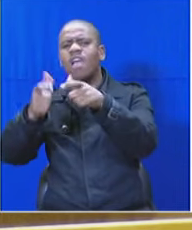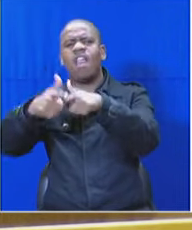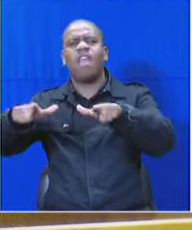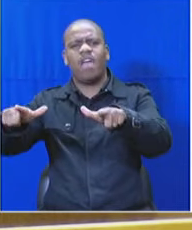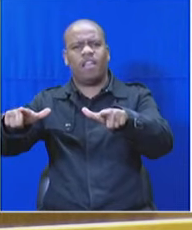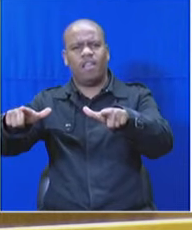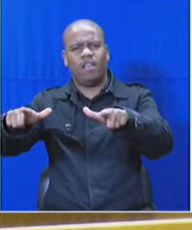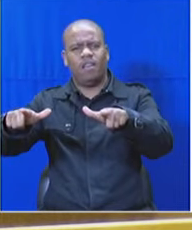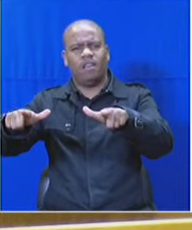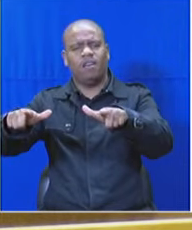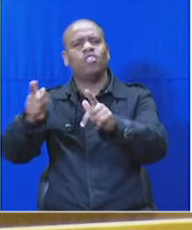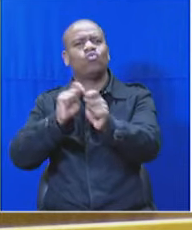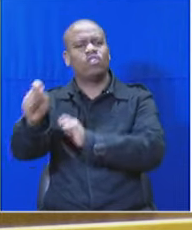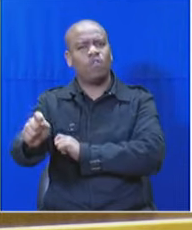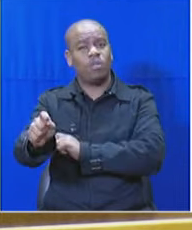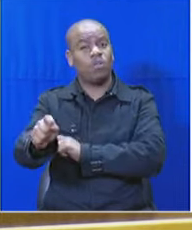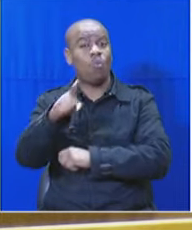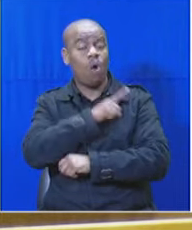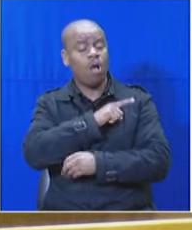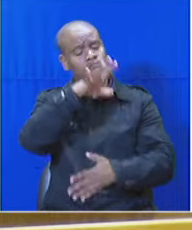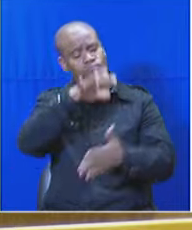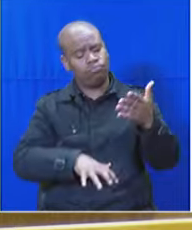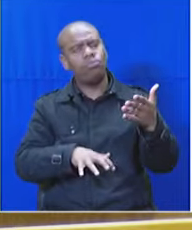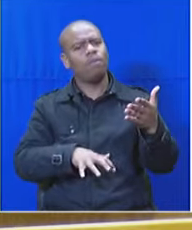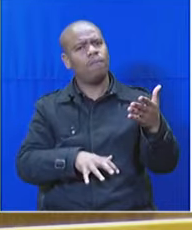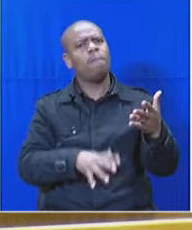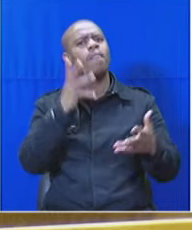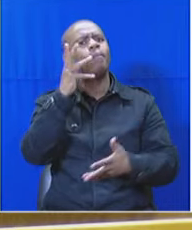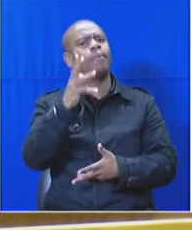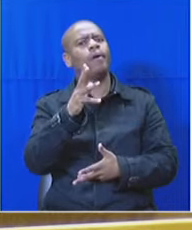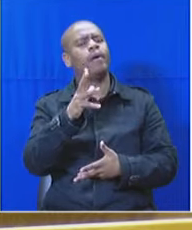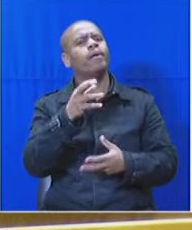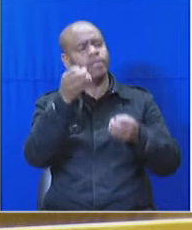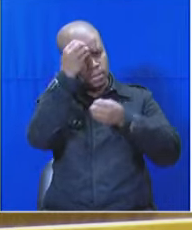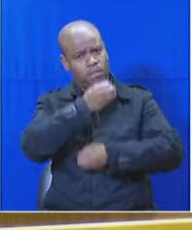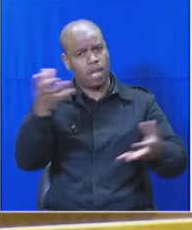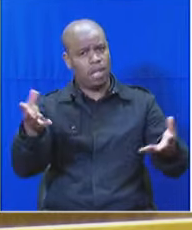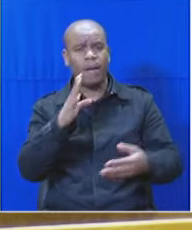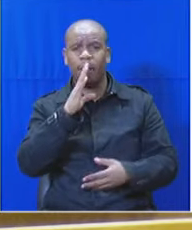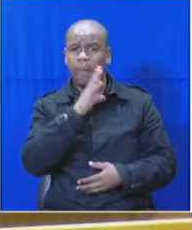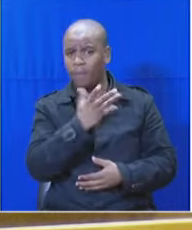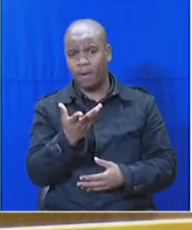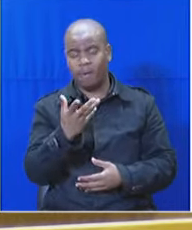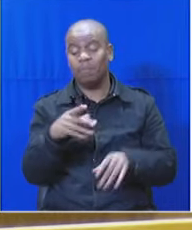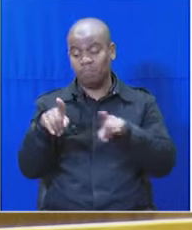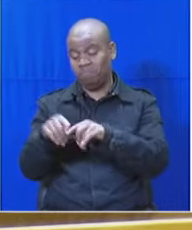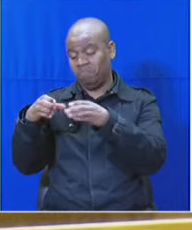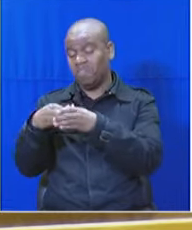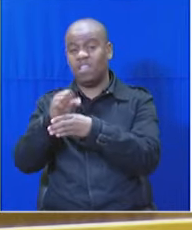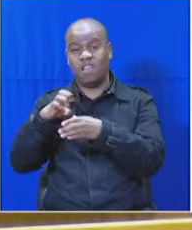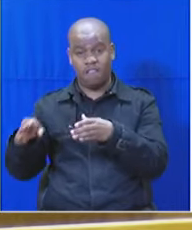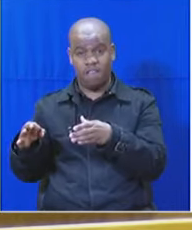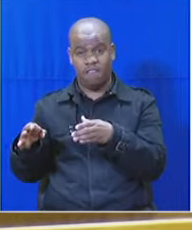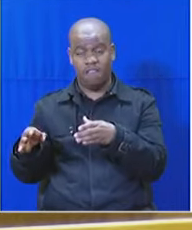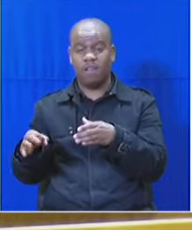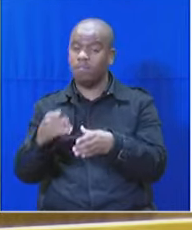tell about radical land transformation. And the Economic Freedom Fighter says, you together with your